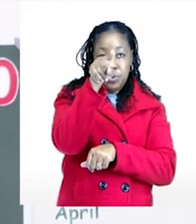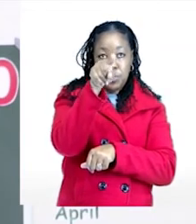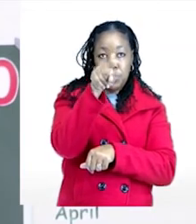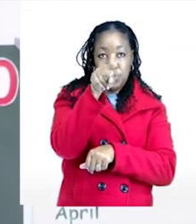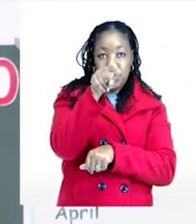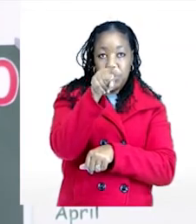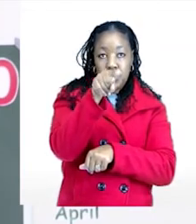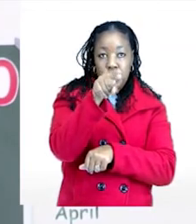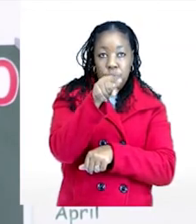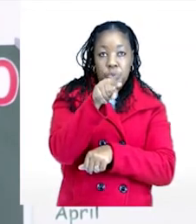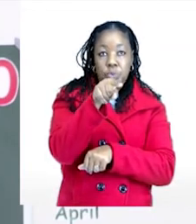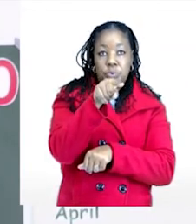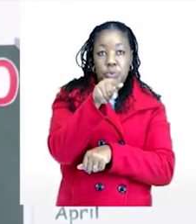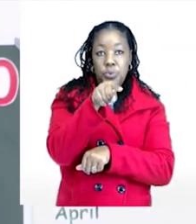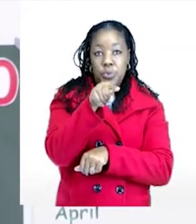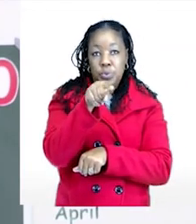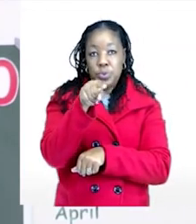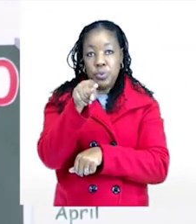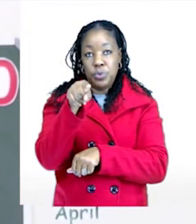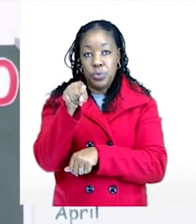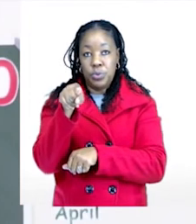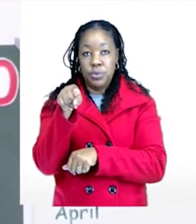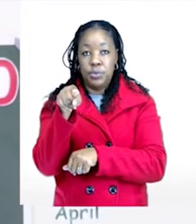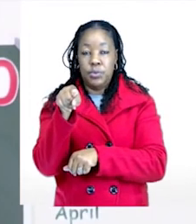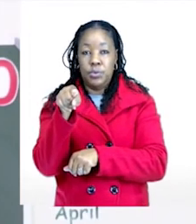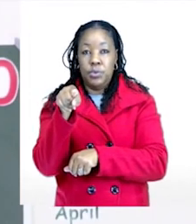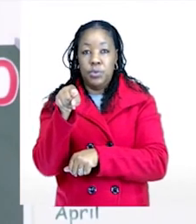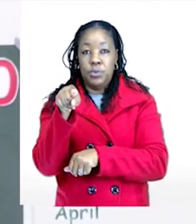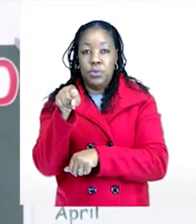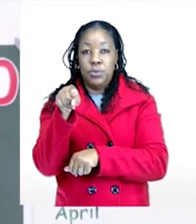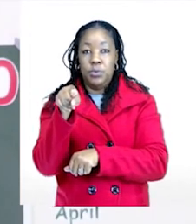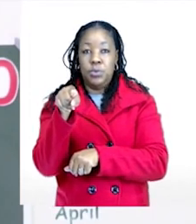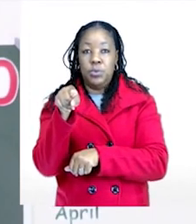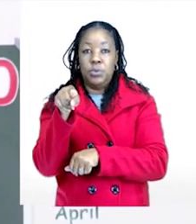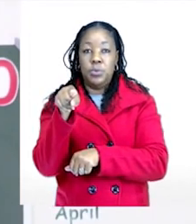our index finger, just like I am doing right now.